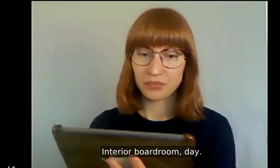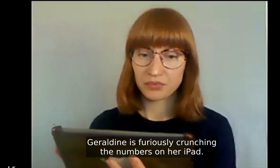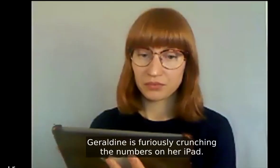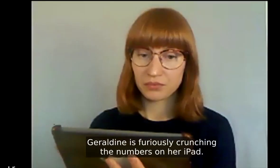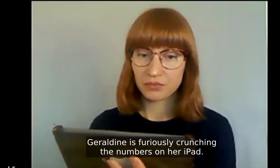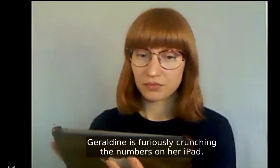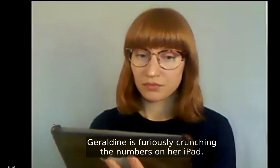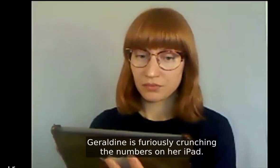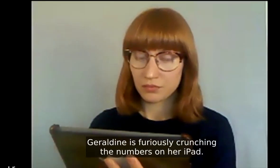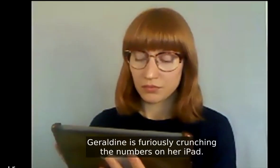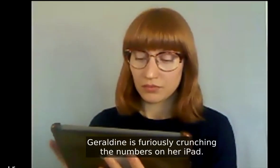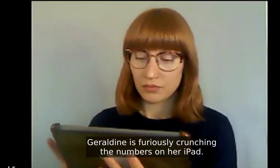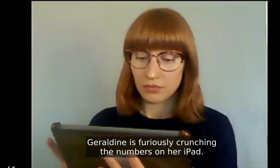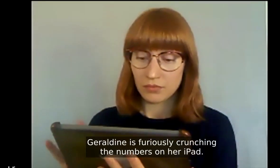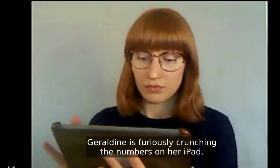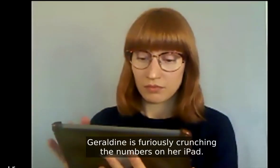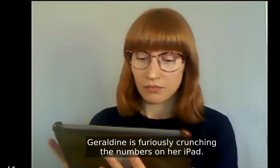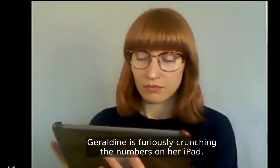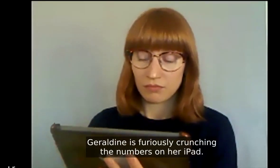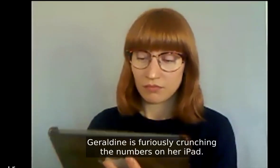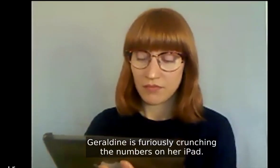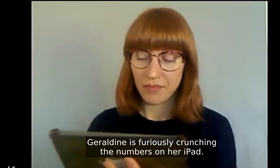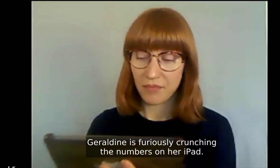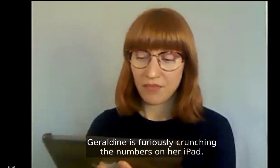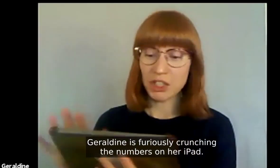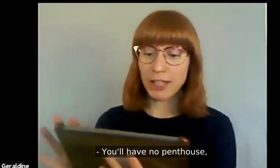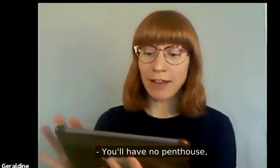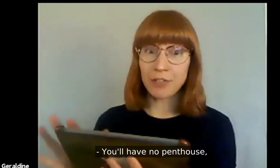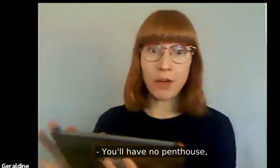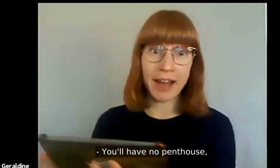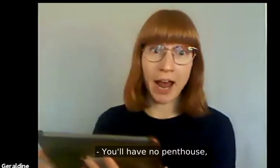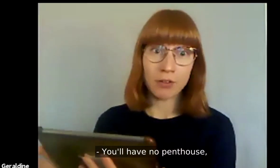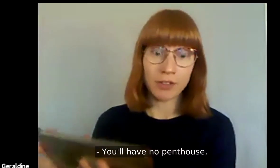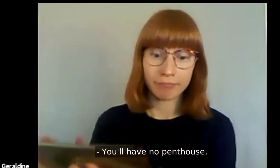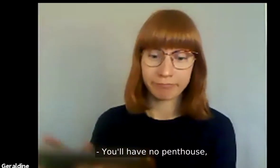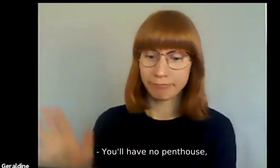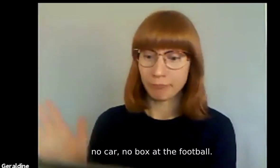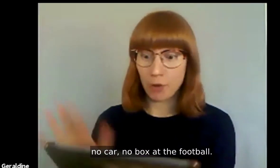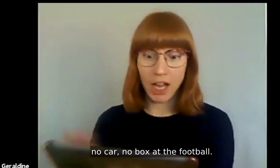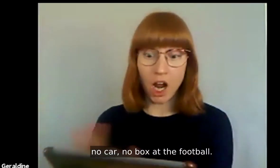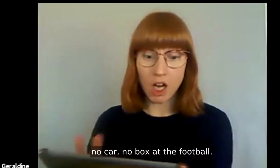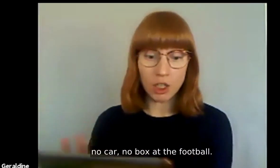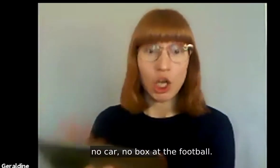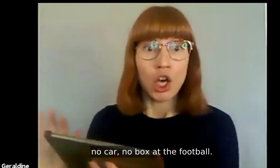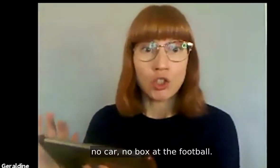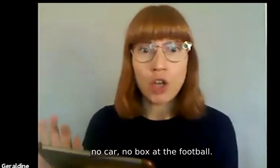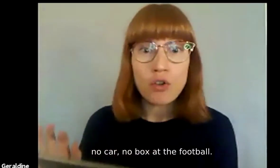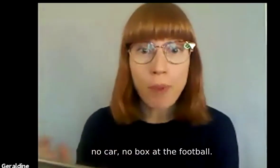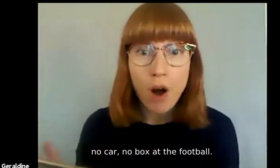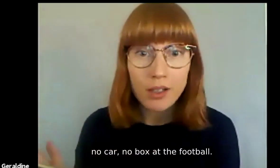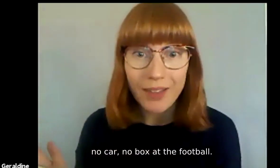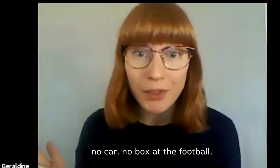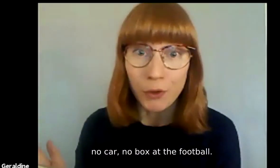day. Geraldine is furiously crunching the numbers on her iPad. You'll have no penthouse, no car,